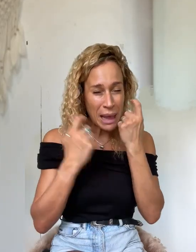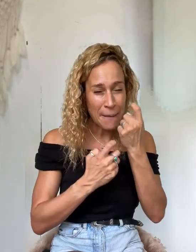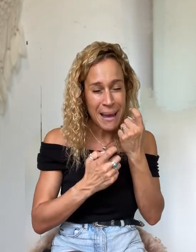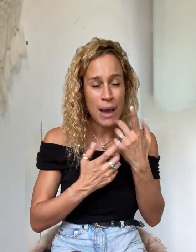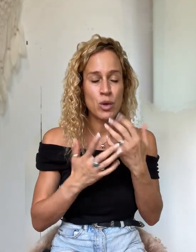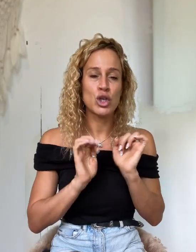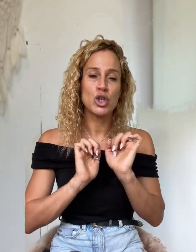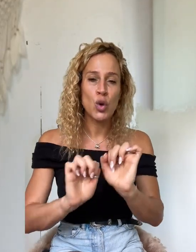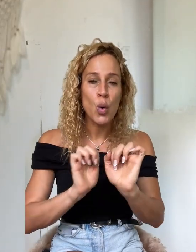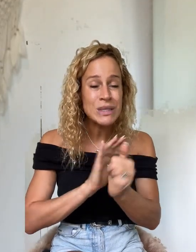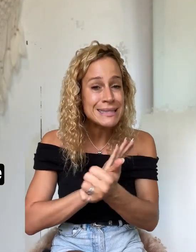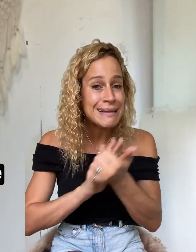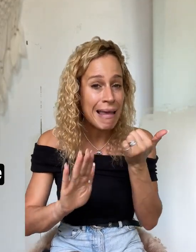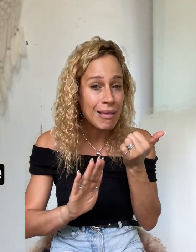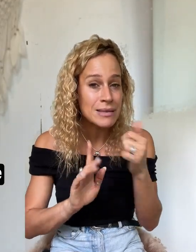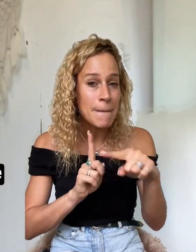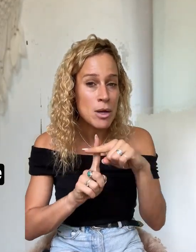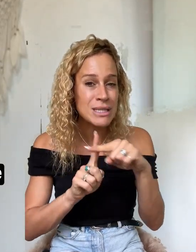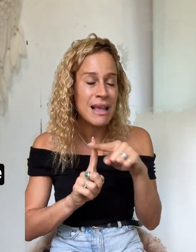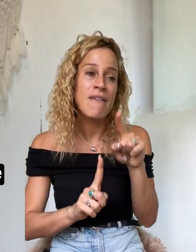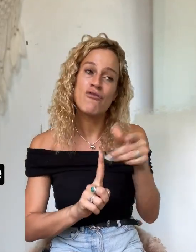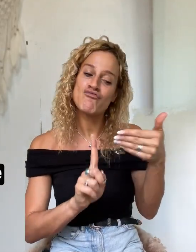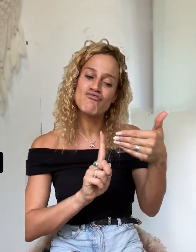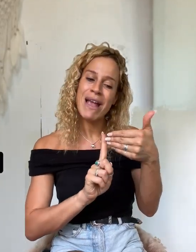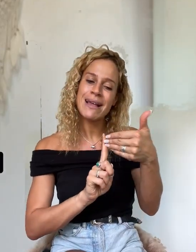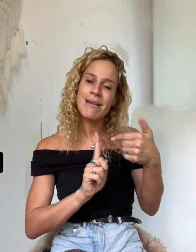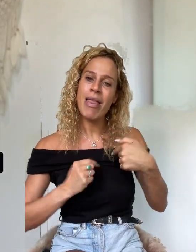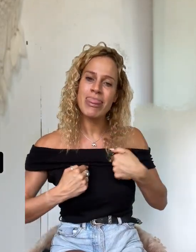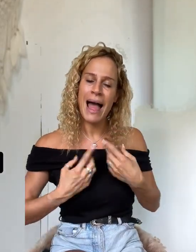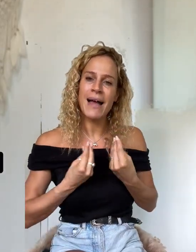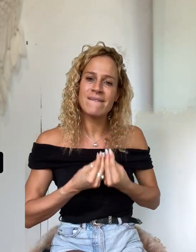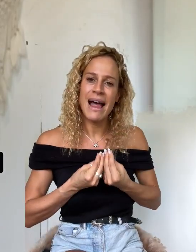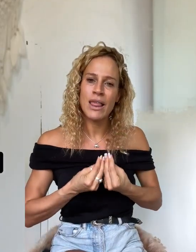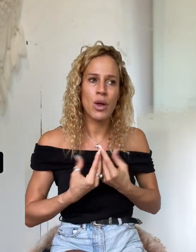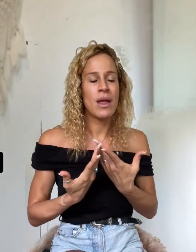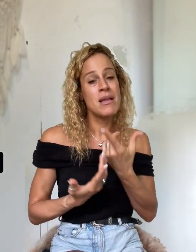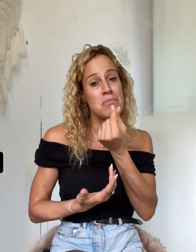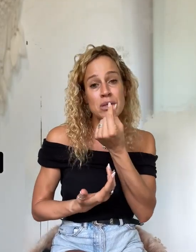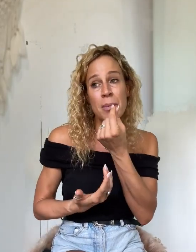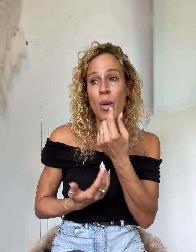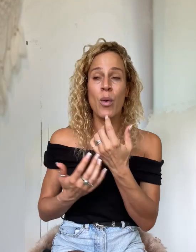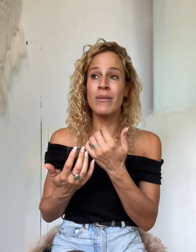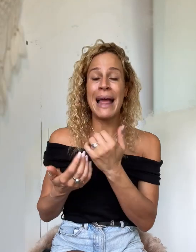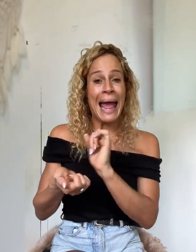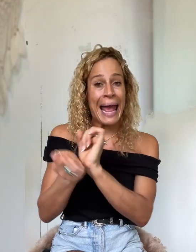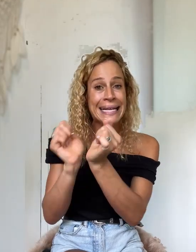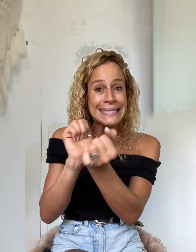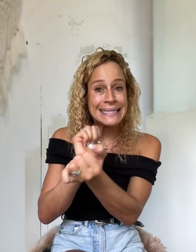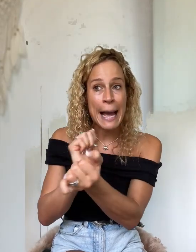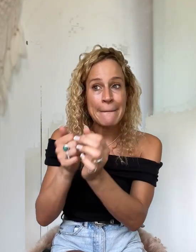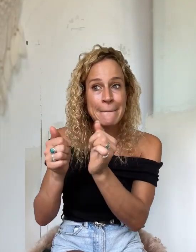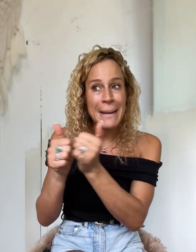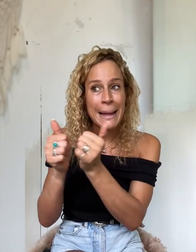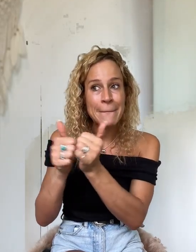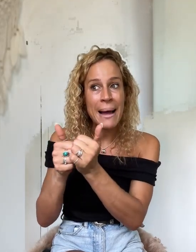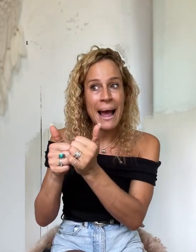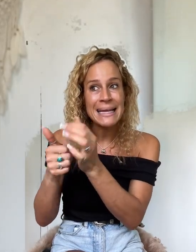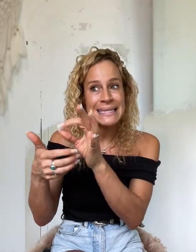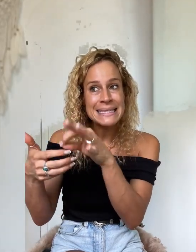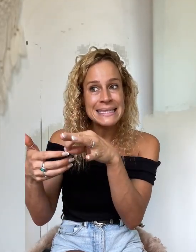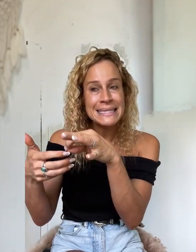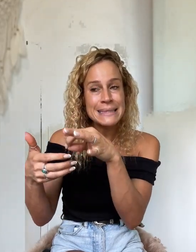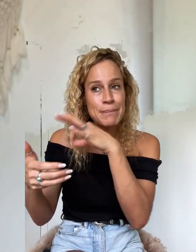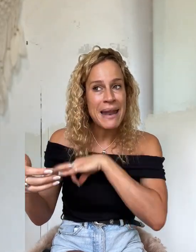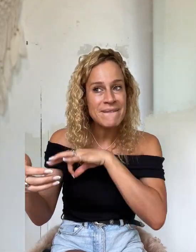are good at and recognize them as a value. They might not be on your exam paper and you might not be getting ticks